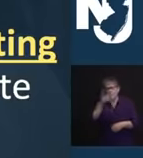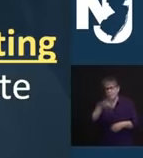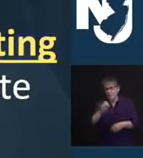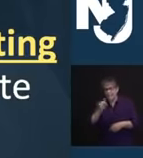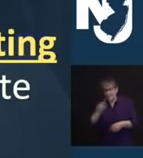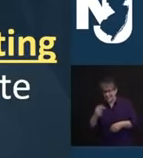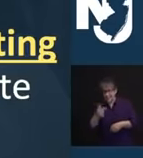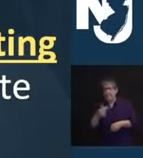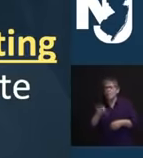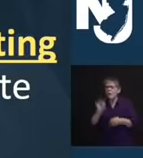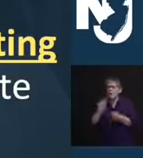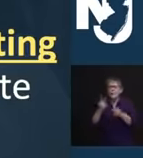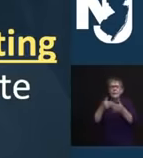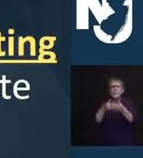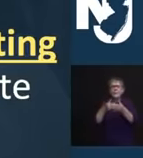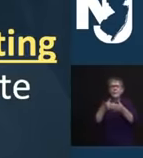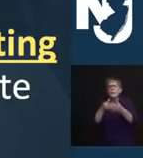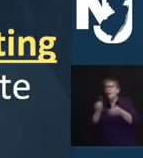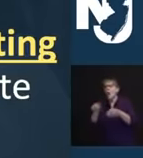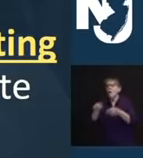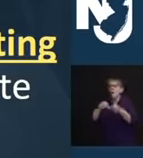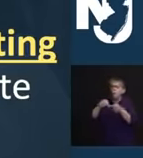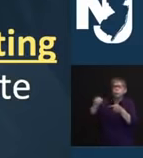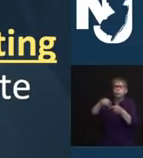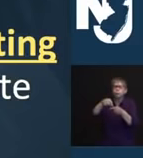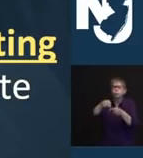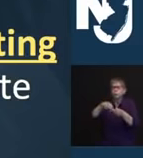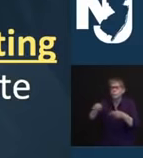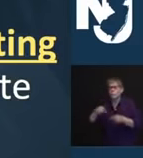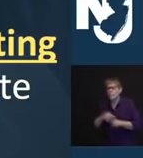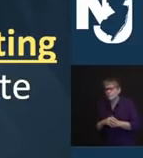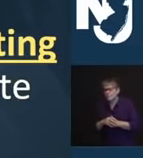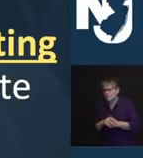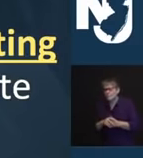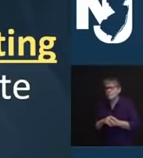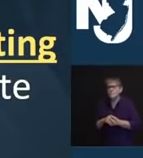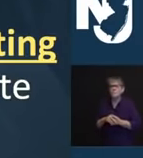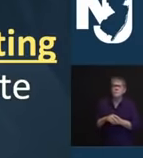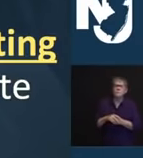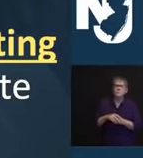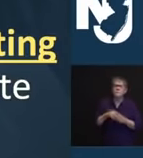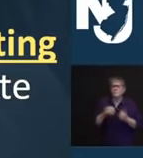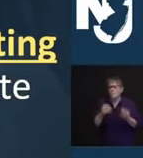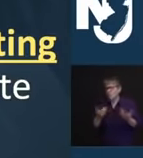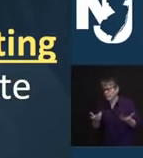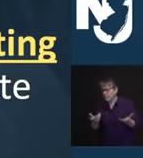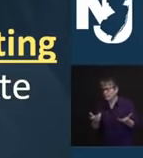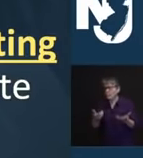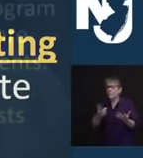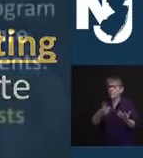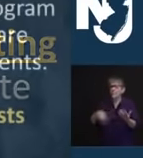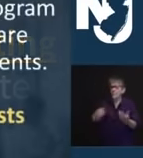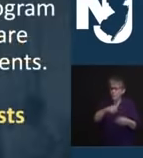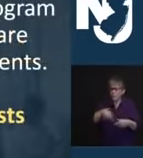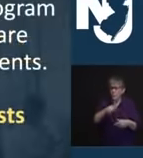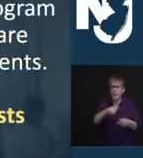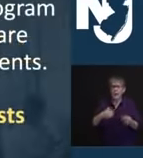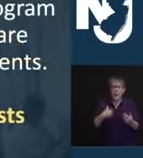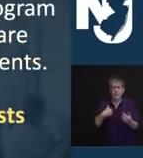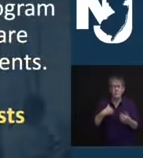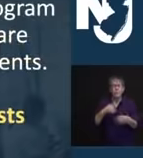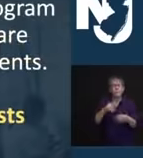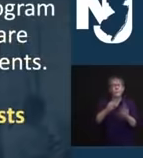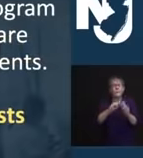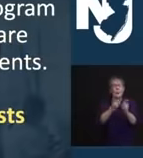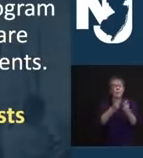Health, by local officials, by community nonprofits, or through partnerships among all of the above. And to